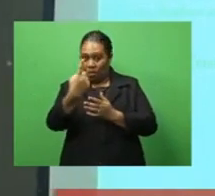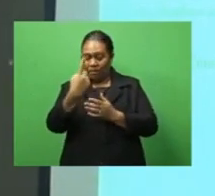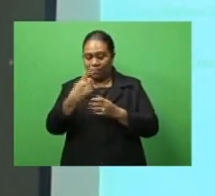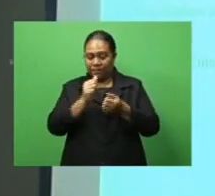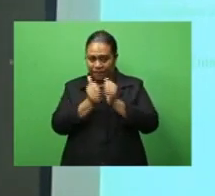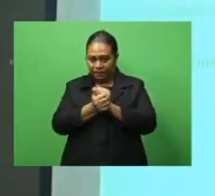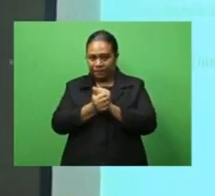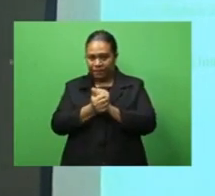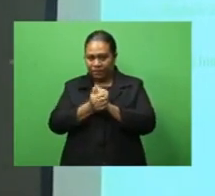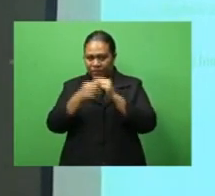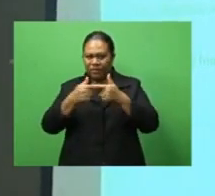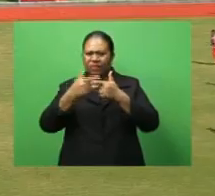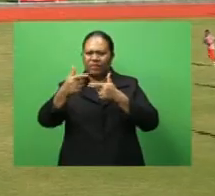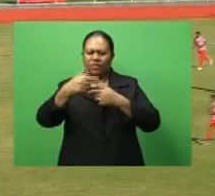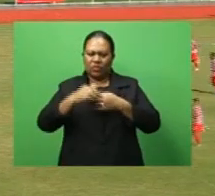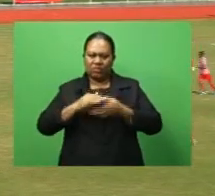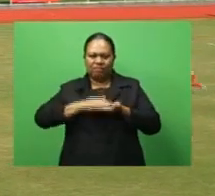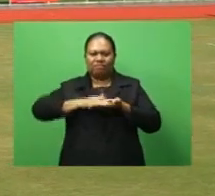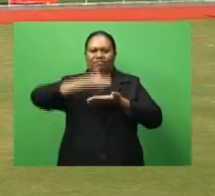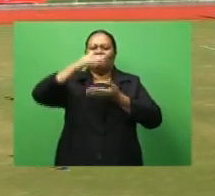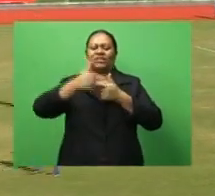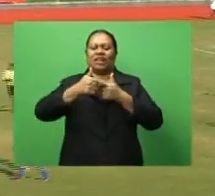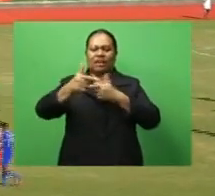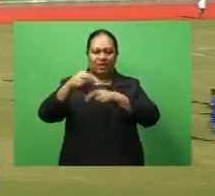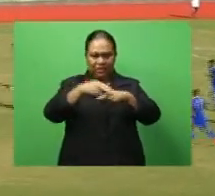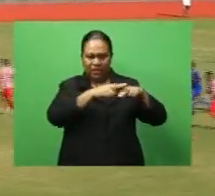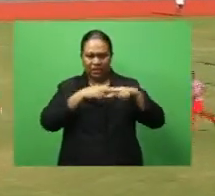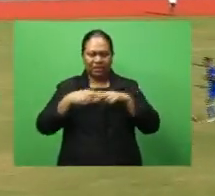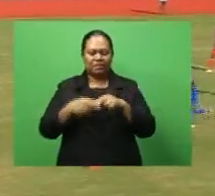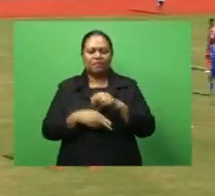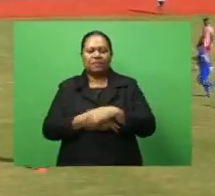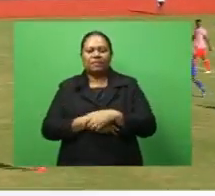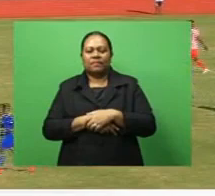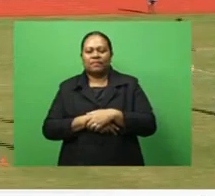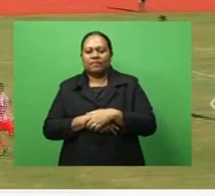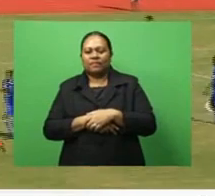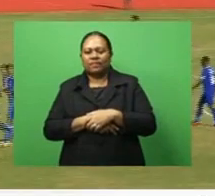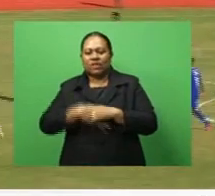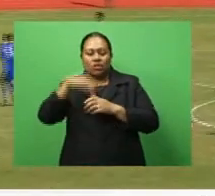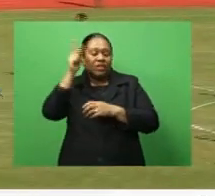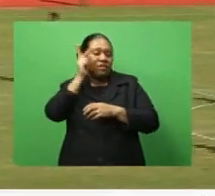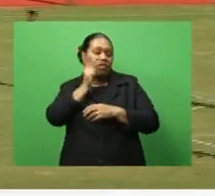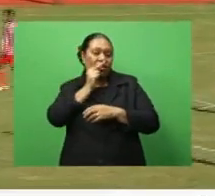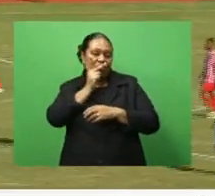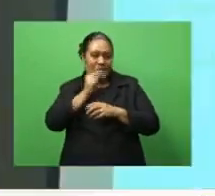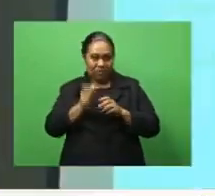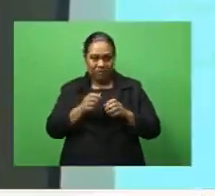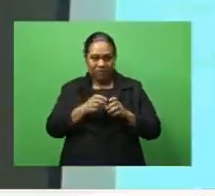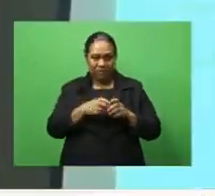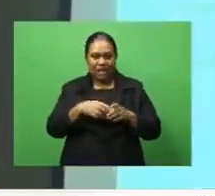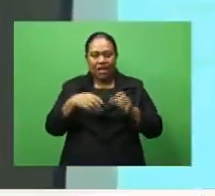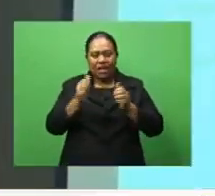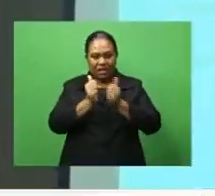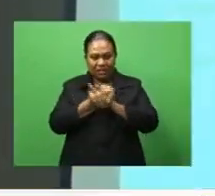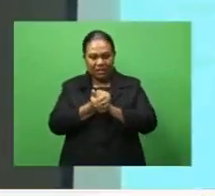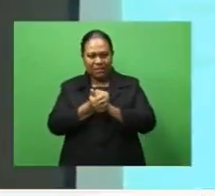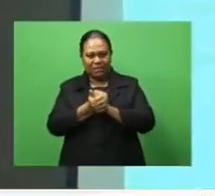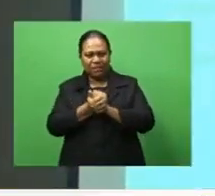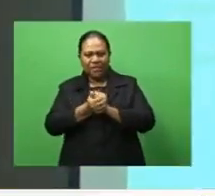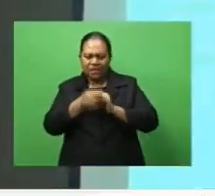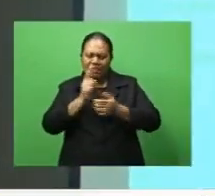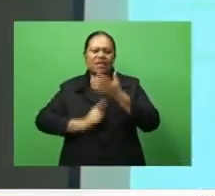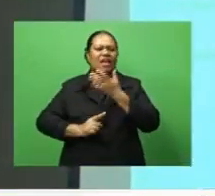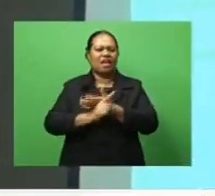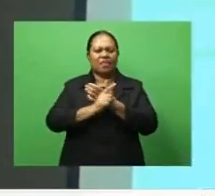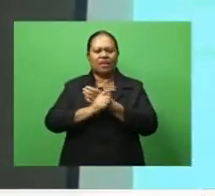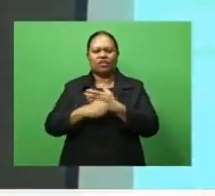level of football here in Fiji. The Vodafone Premier League has been running again for approximately